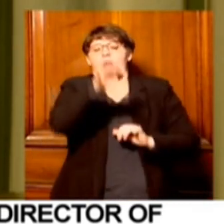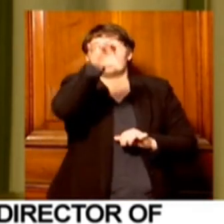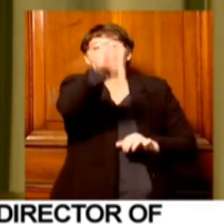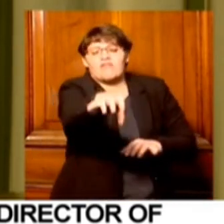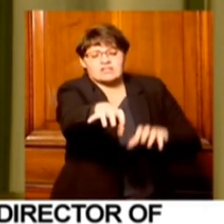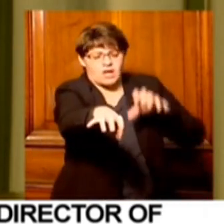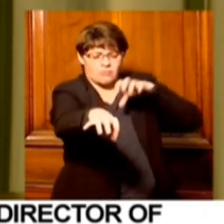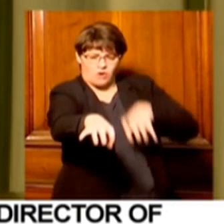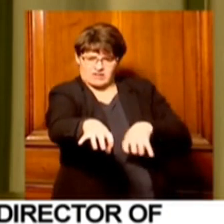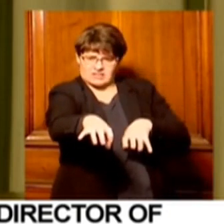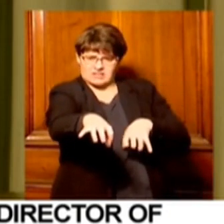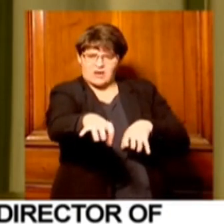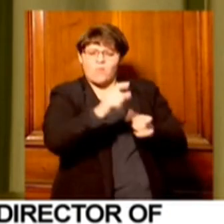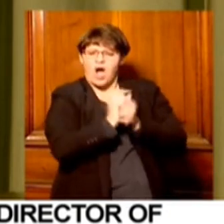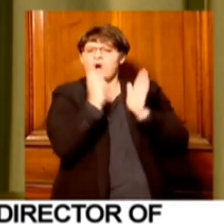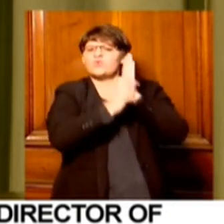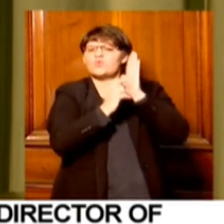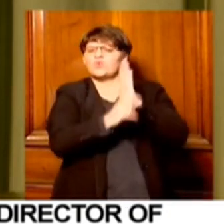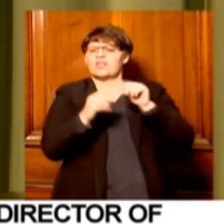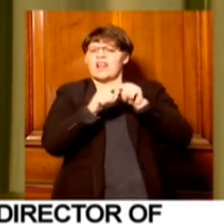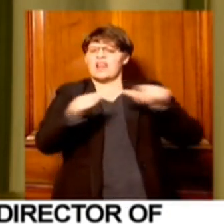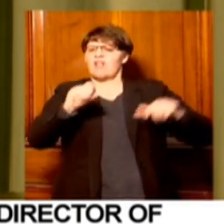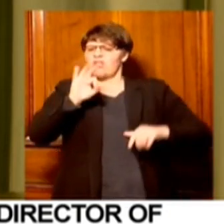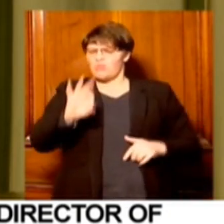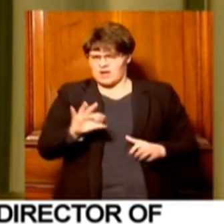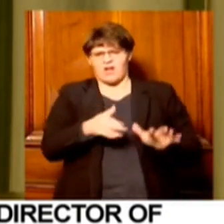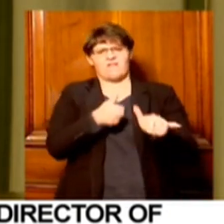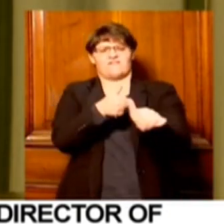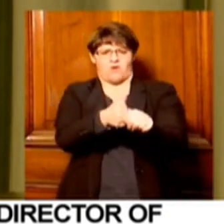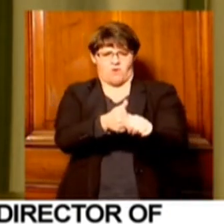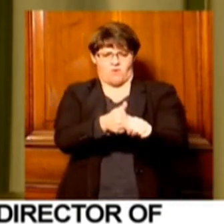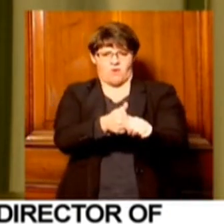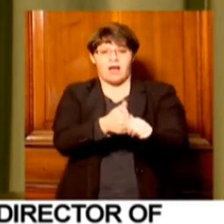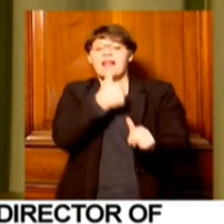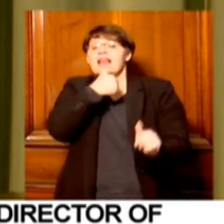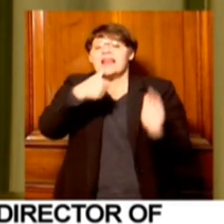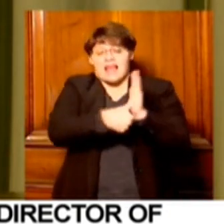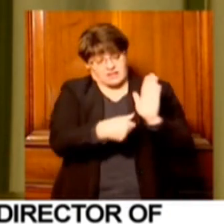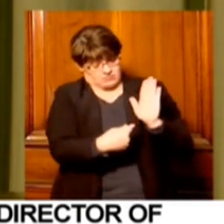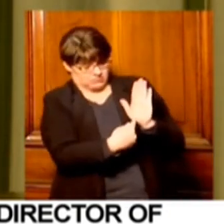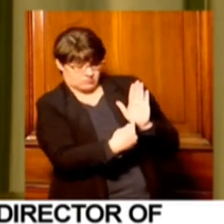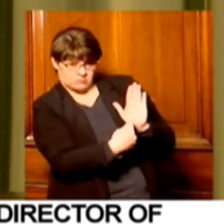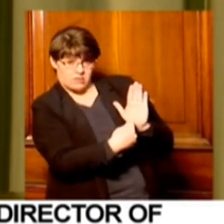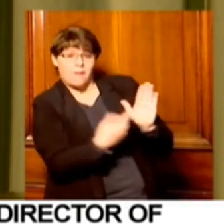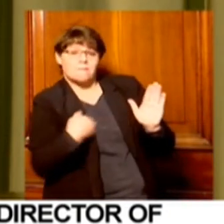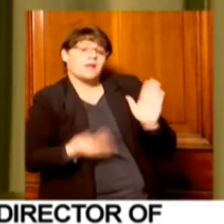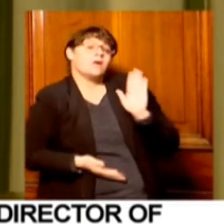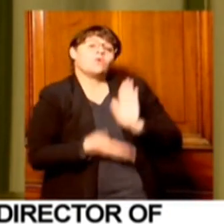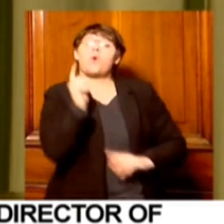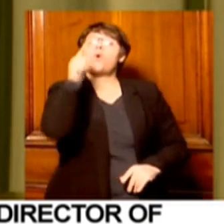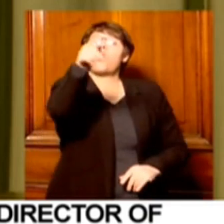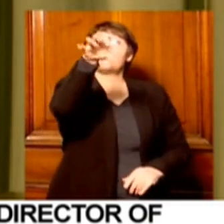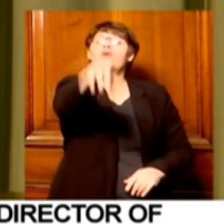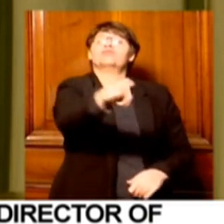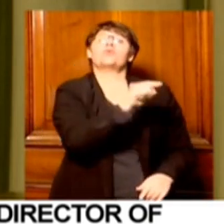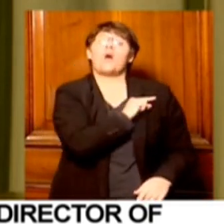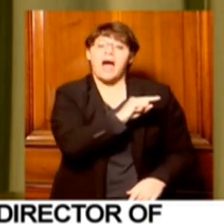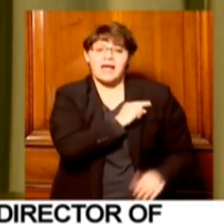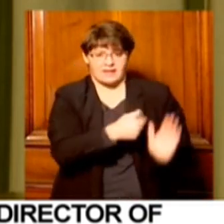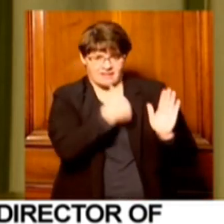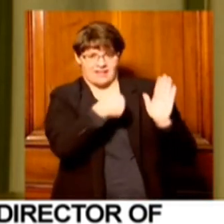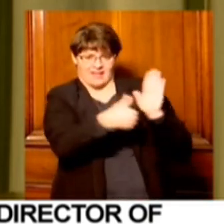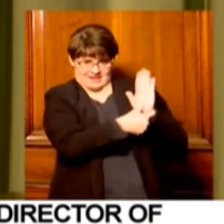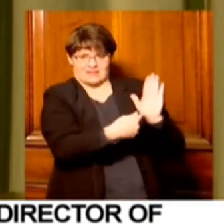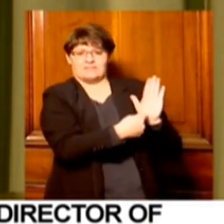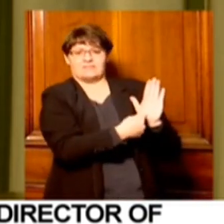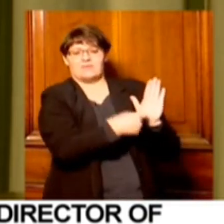of alert level 3. Permits as prescribed in level 3 regulations remain a compulsory